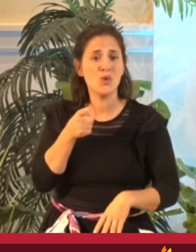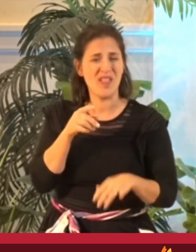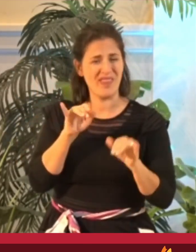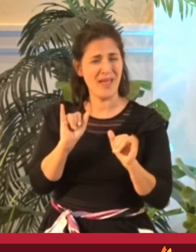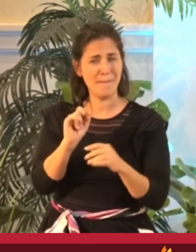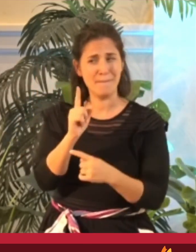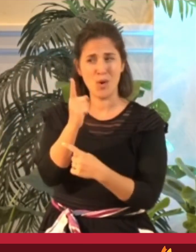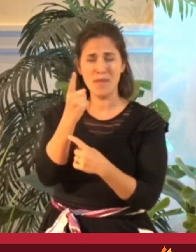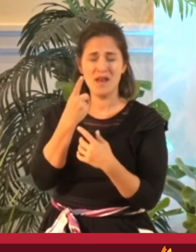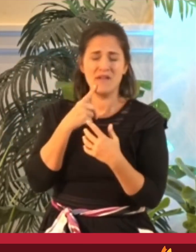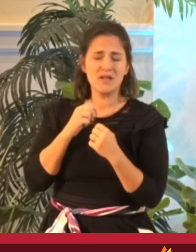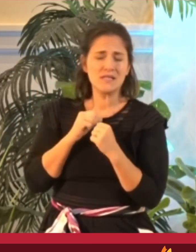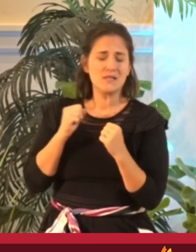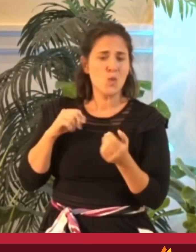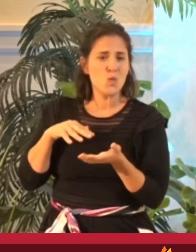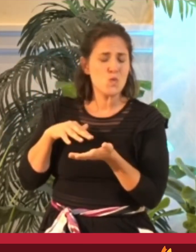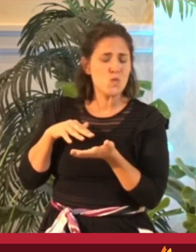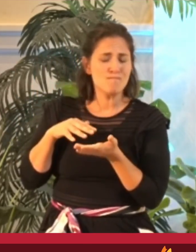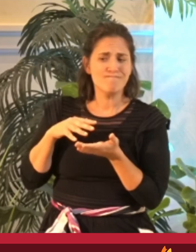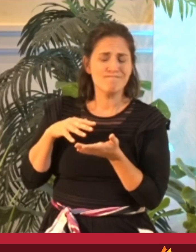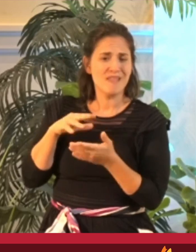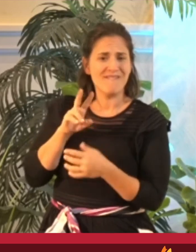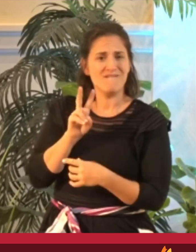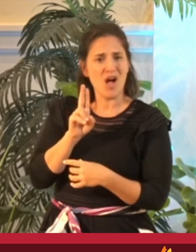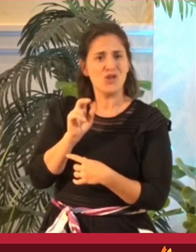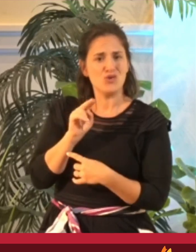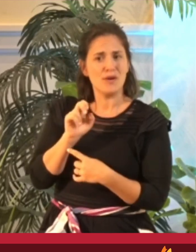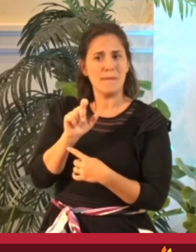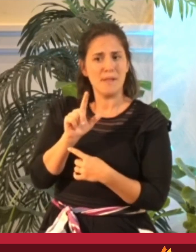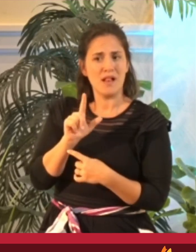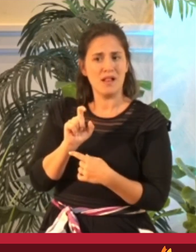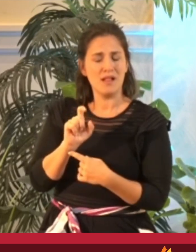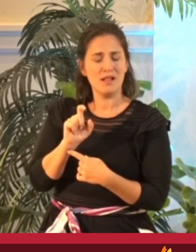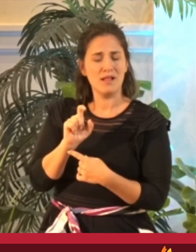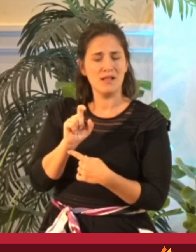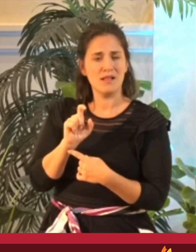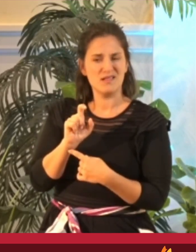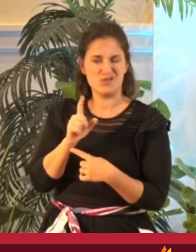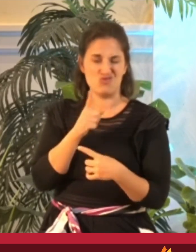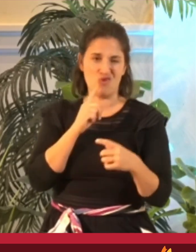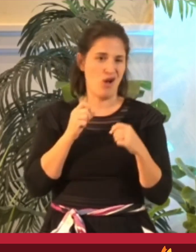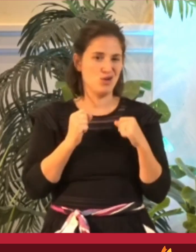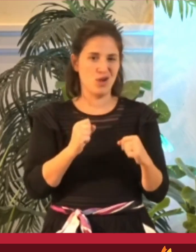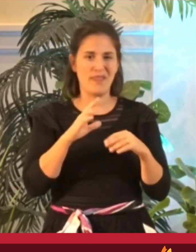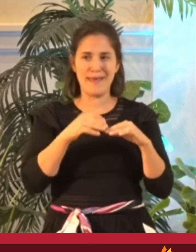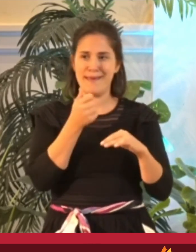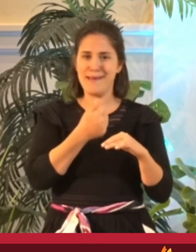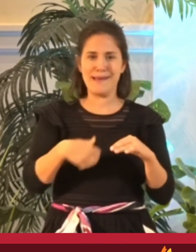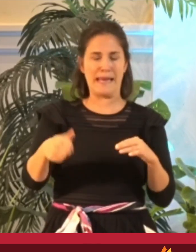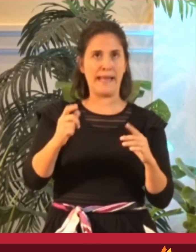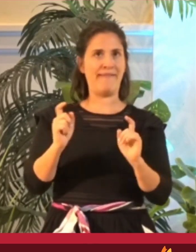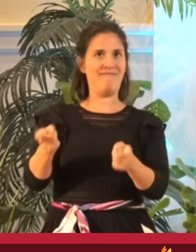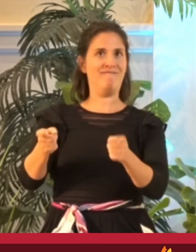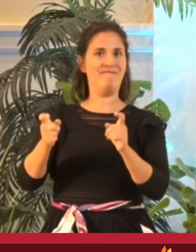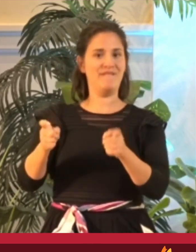forge connections stronger than any single act of giving could ever create.